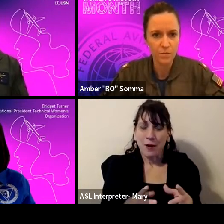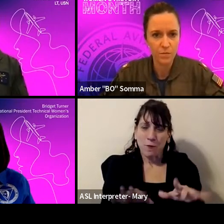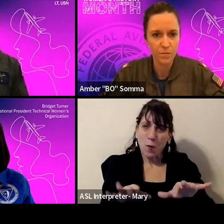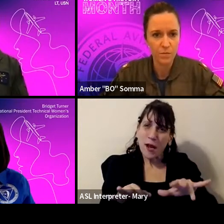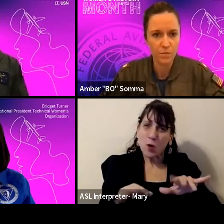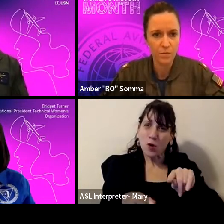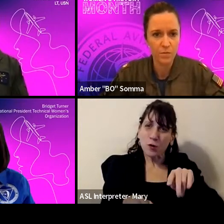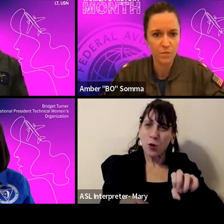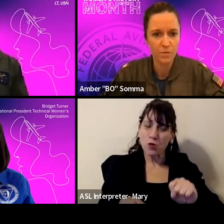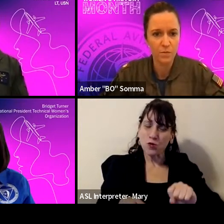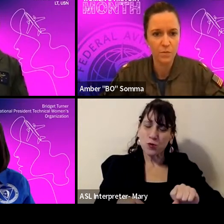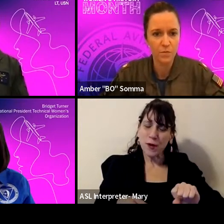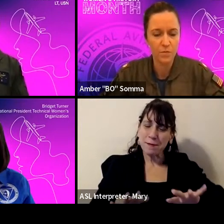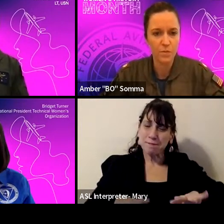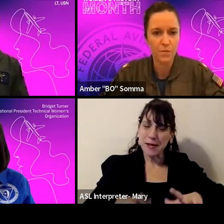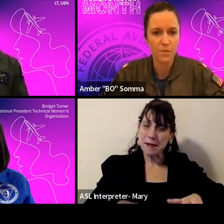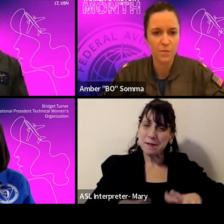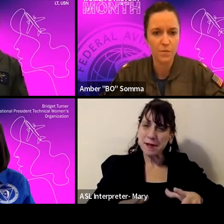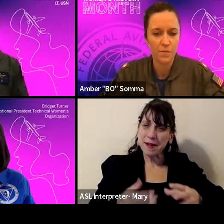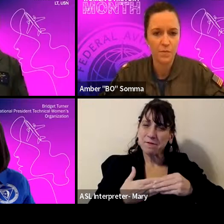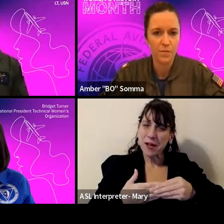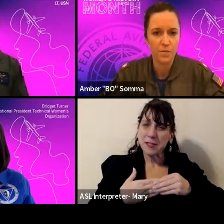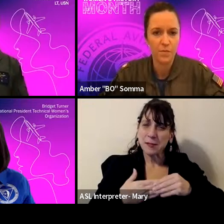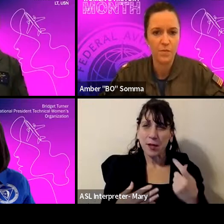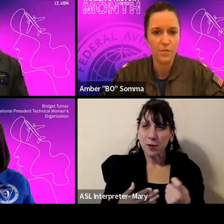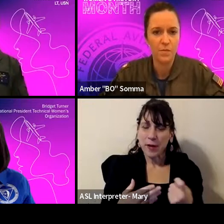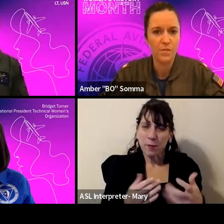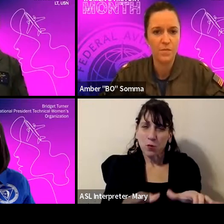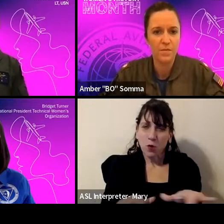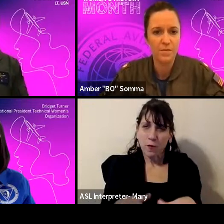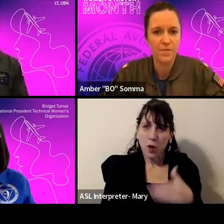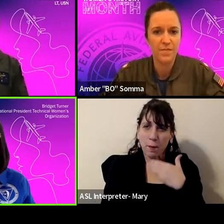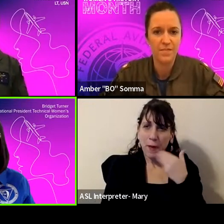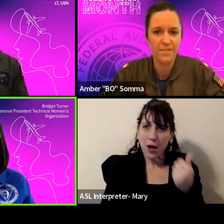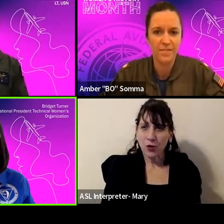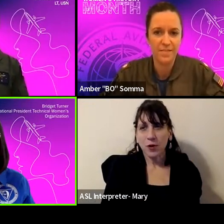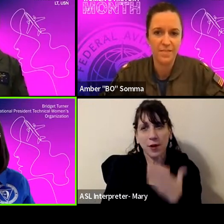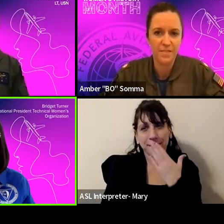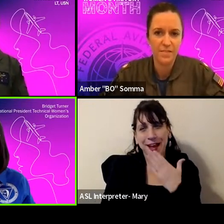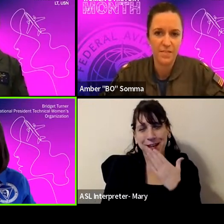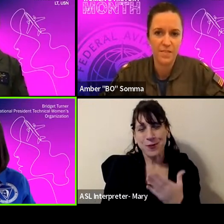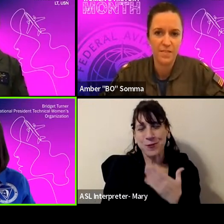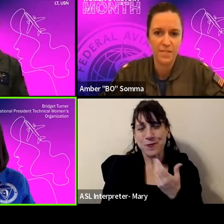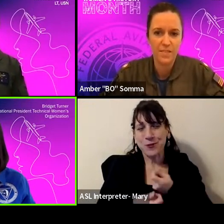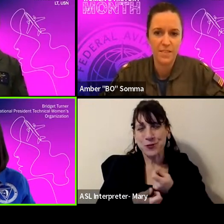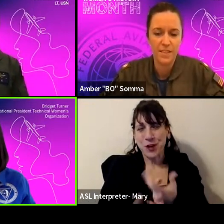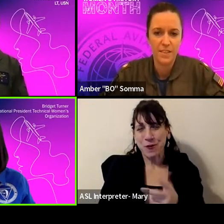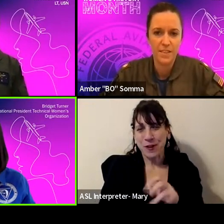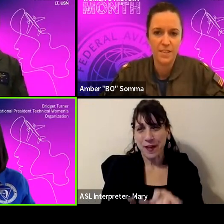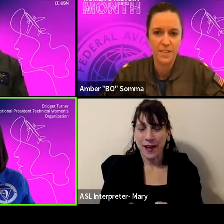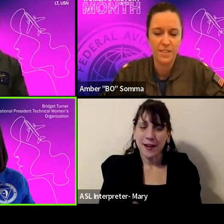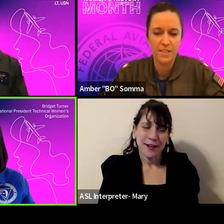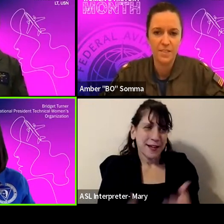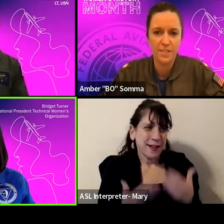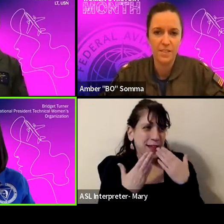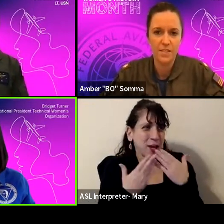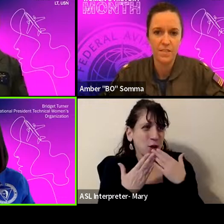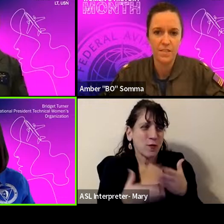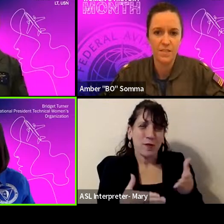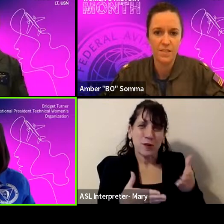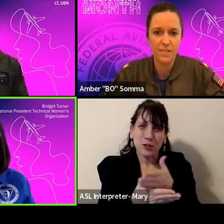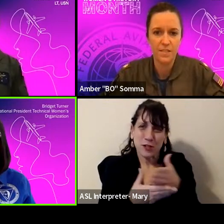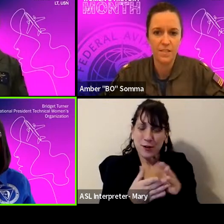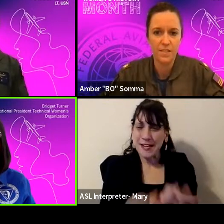kind of like loosen up just a little bit and generally perform better. Thank you for sharing. Thank you for sharing those